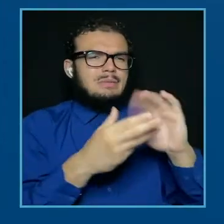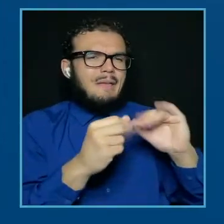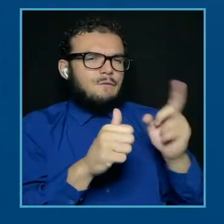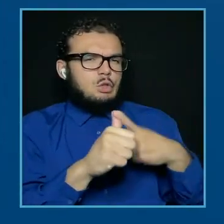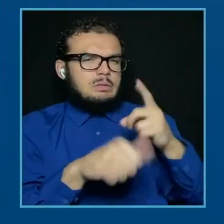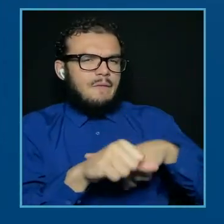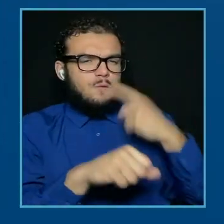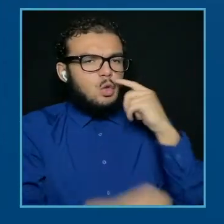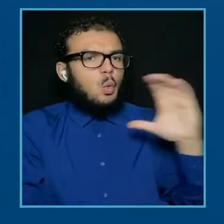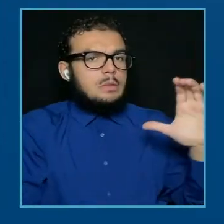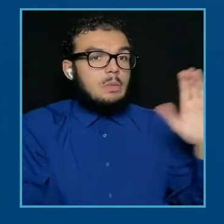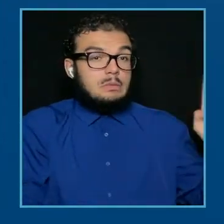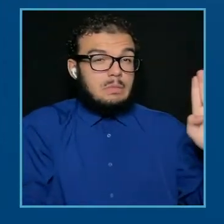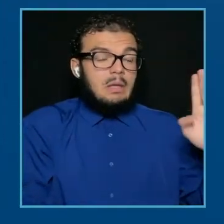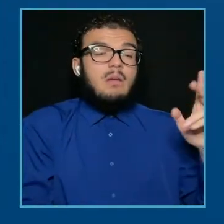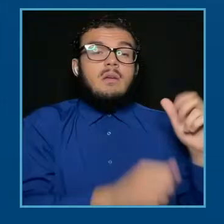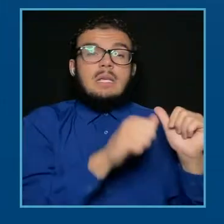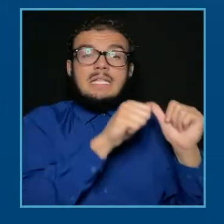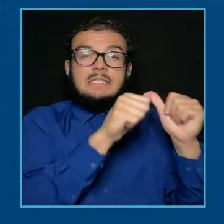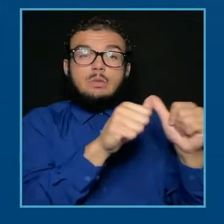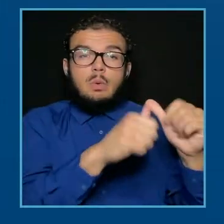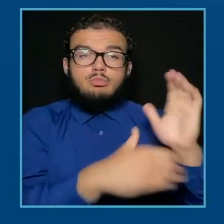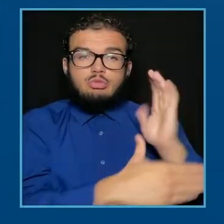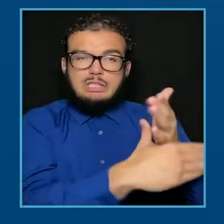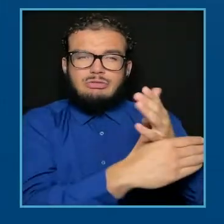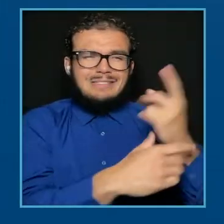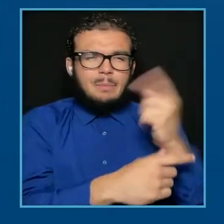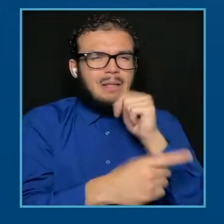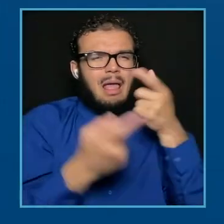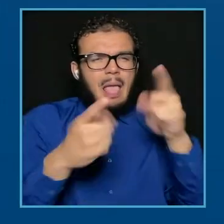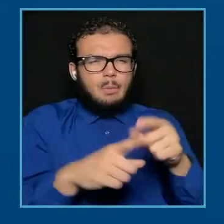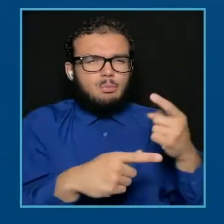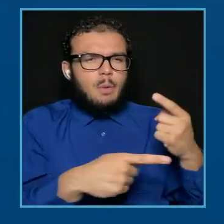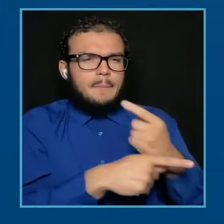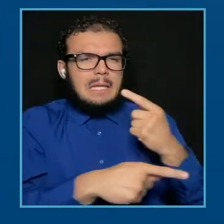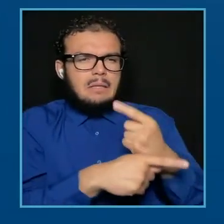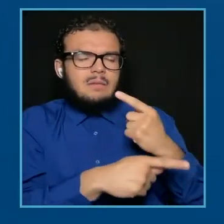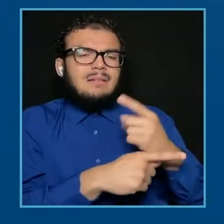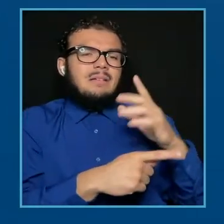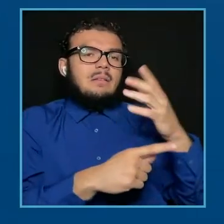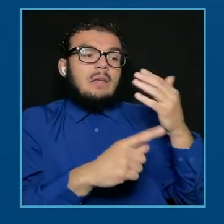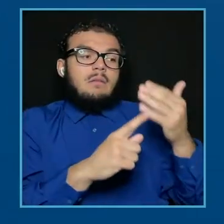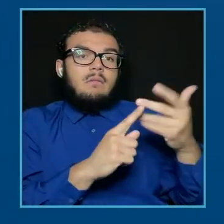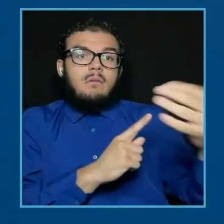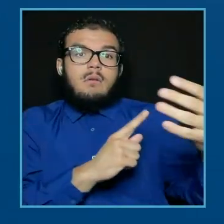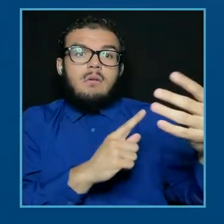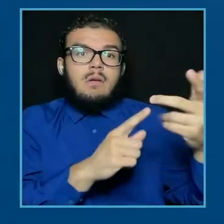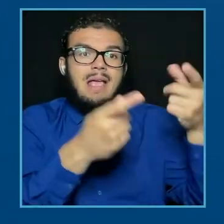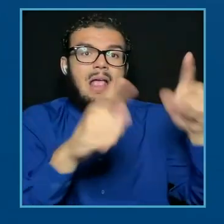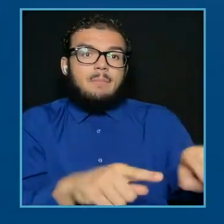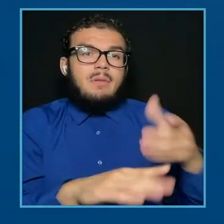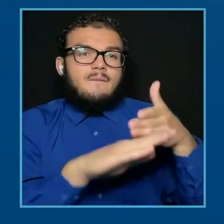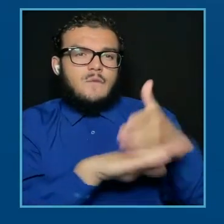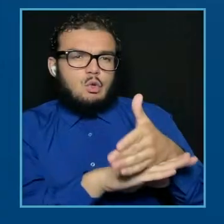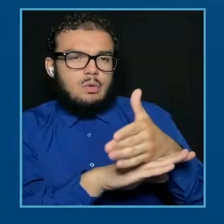the continual breach was because something didn't happen properly, then everything that followed is null and